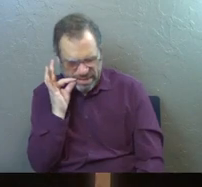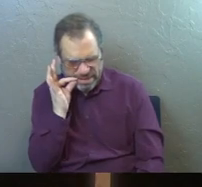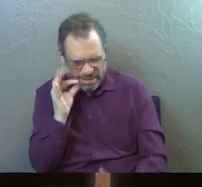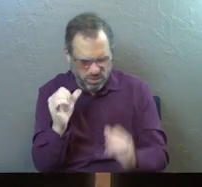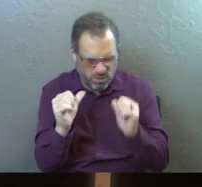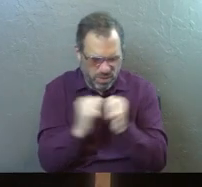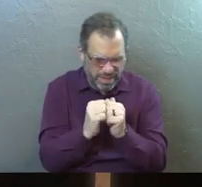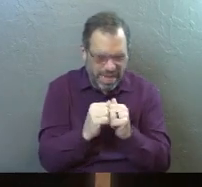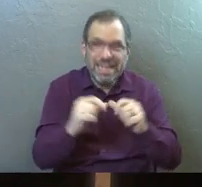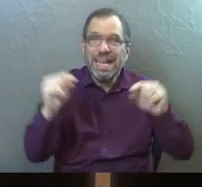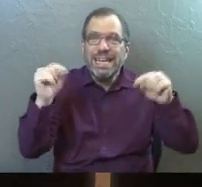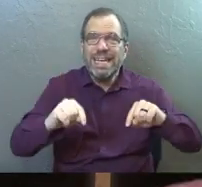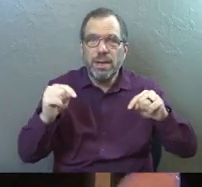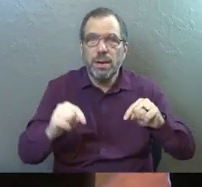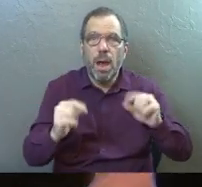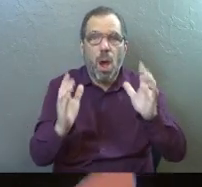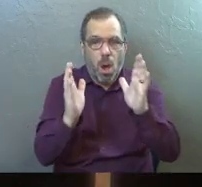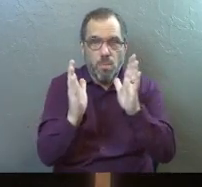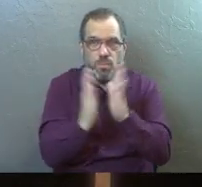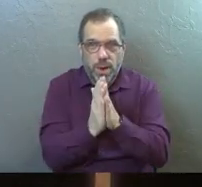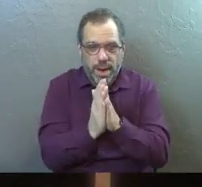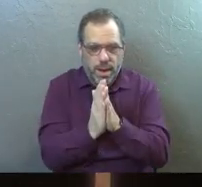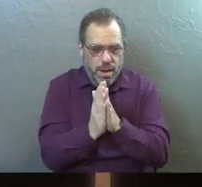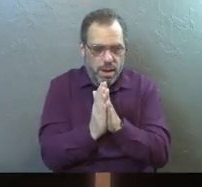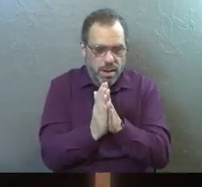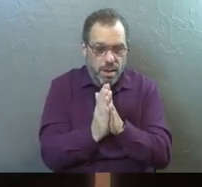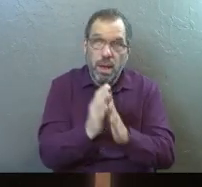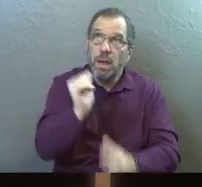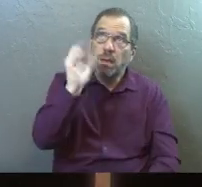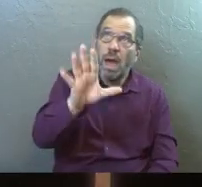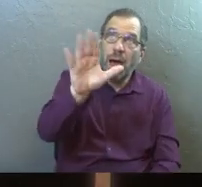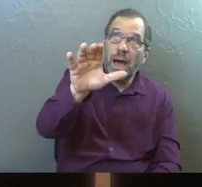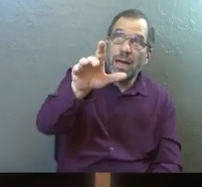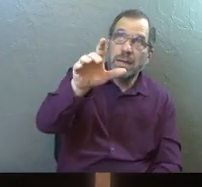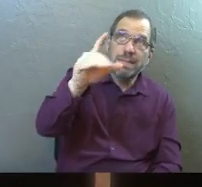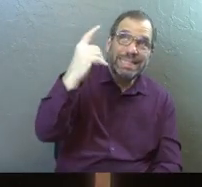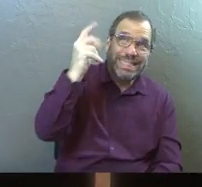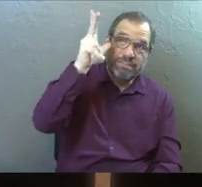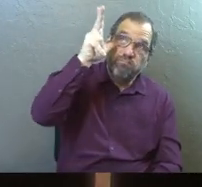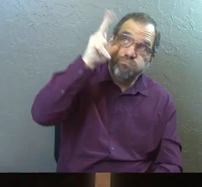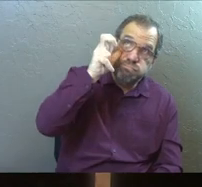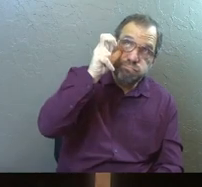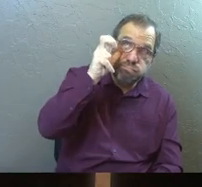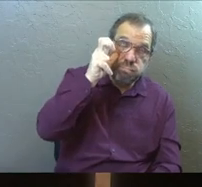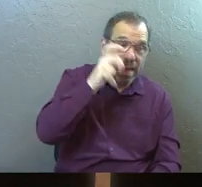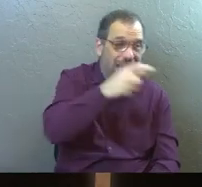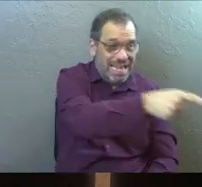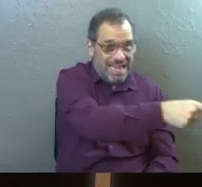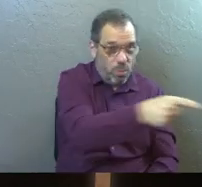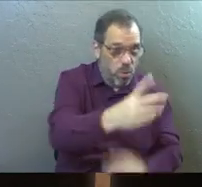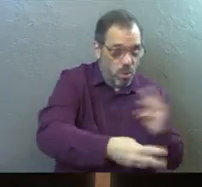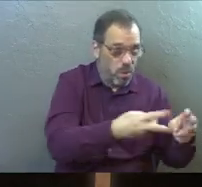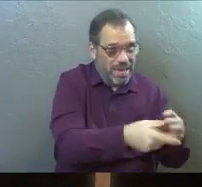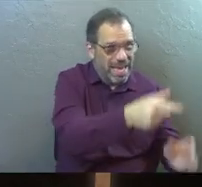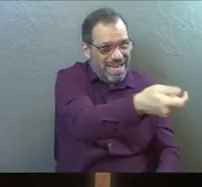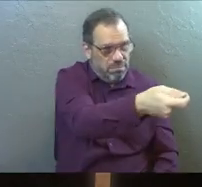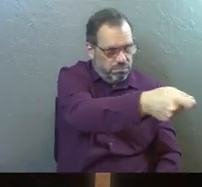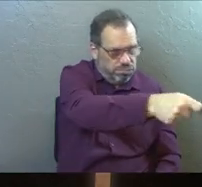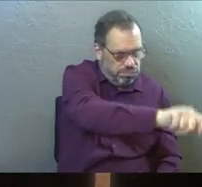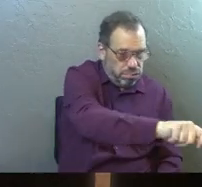fasting together? Here's why. Because prayer is where you turn up God's volume. Fasting is where you turn down the volume of the rest.